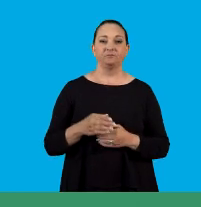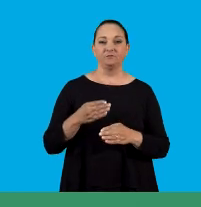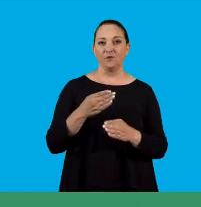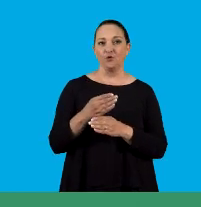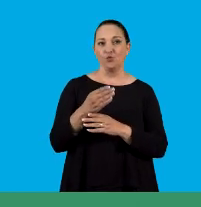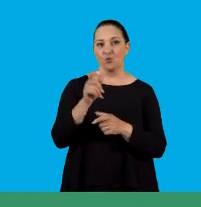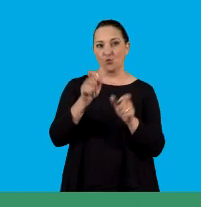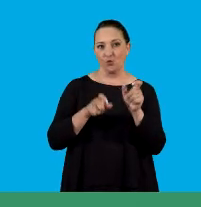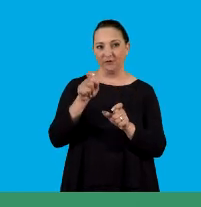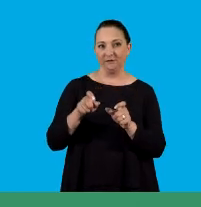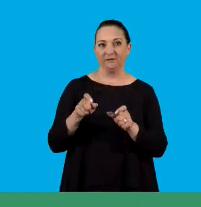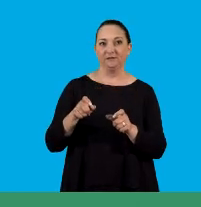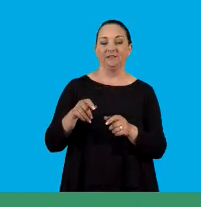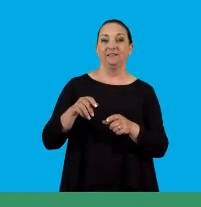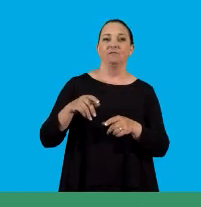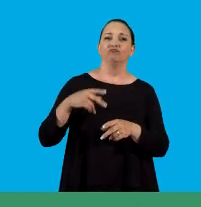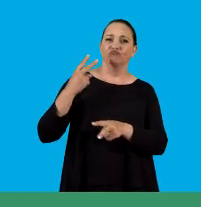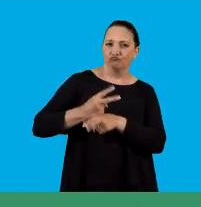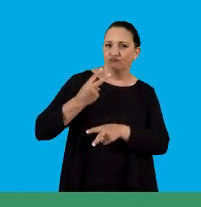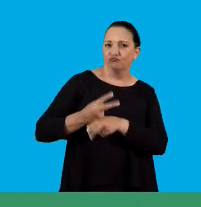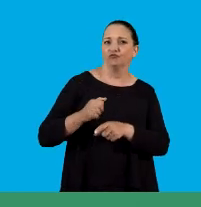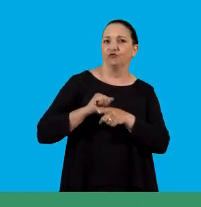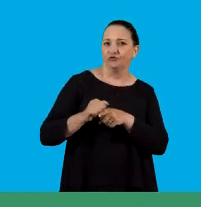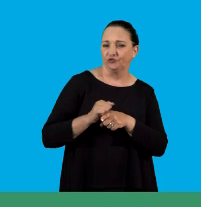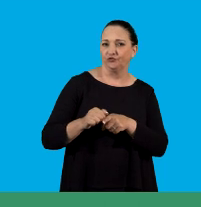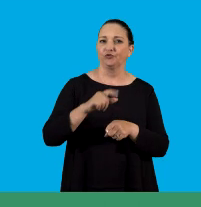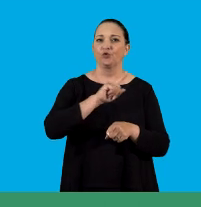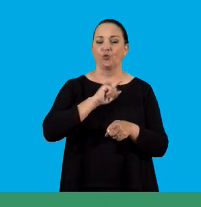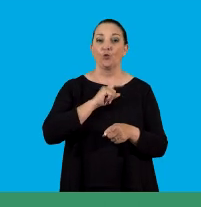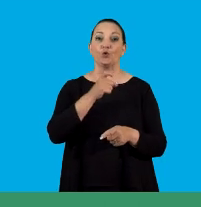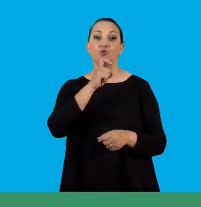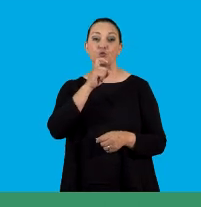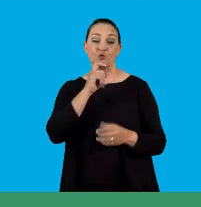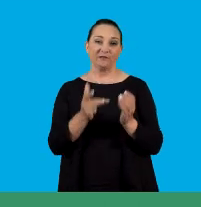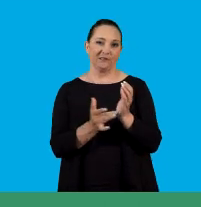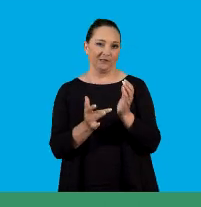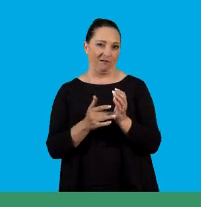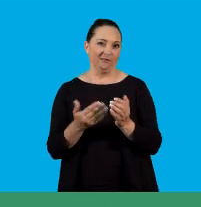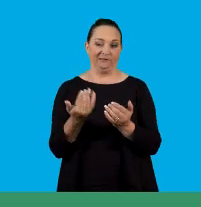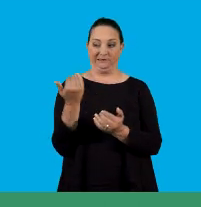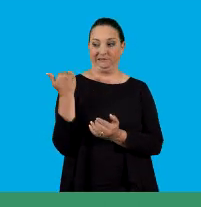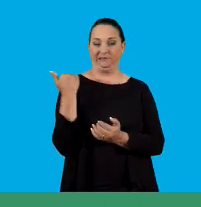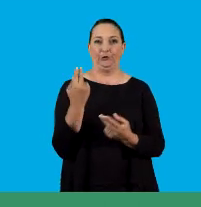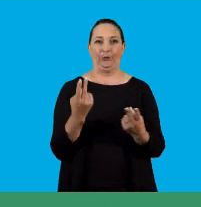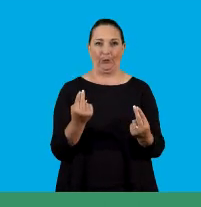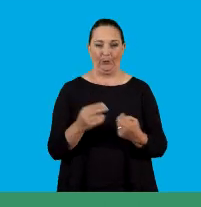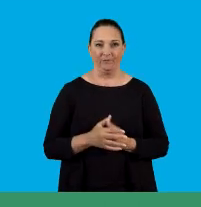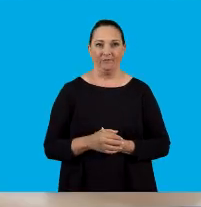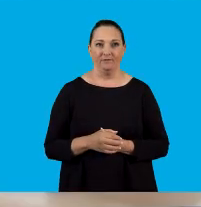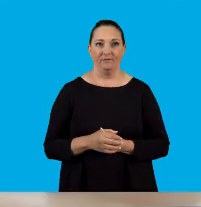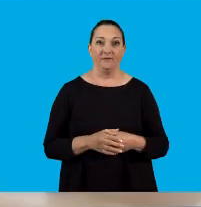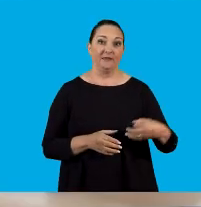employees are regularly trained to use the latest technology. With these three